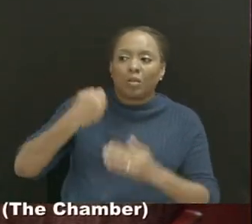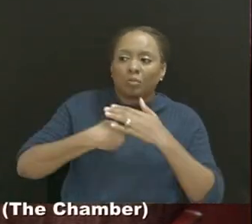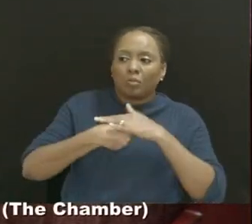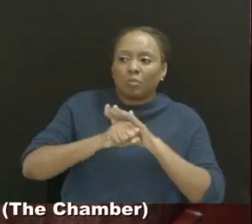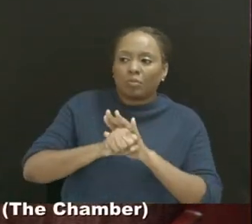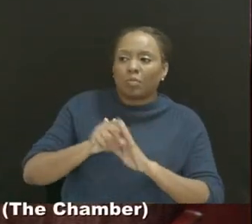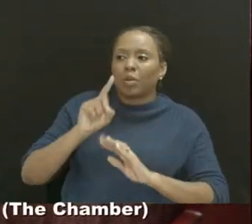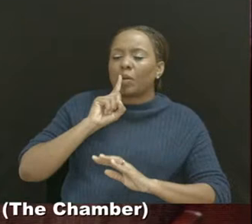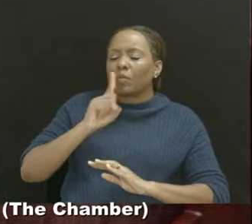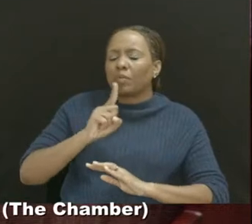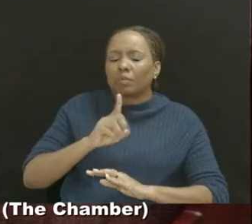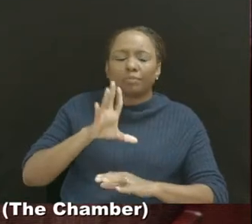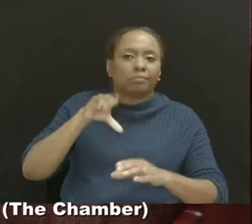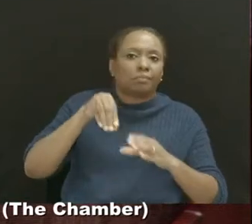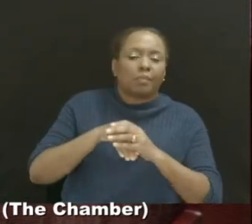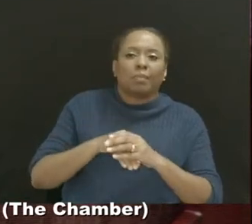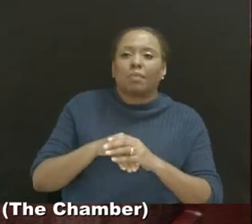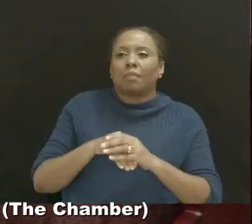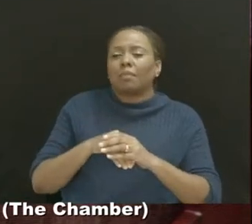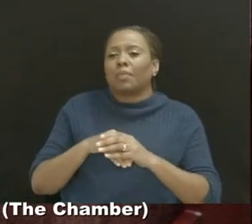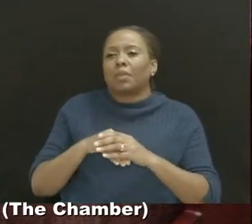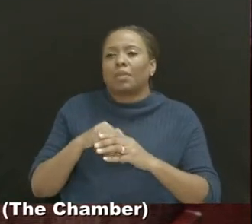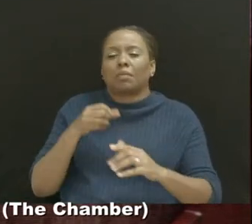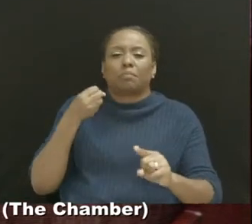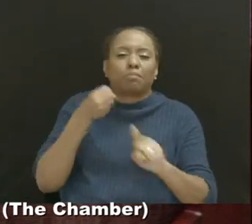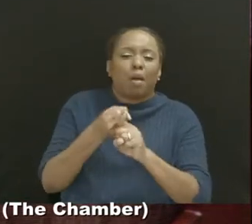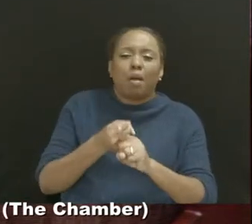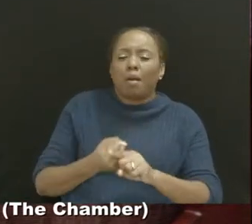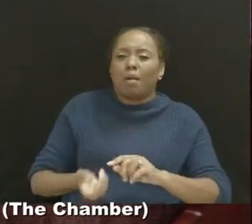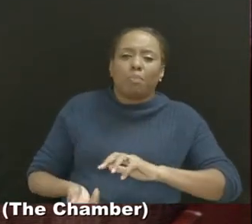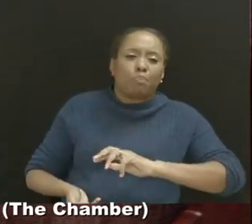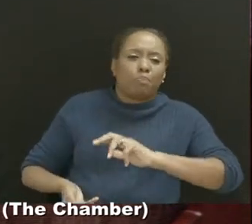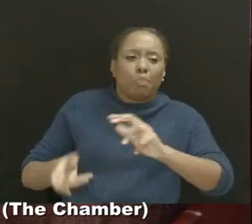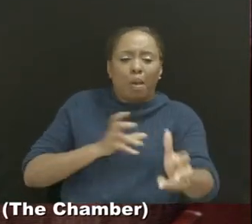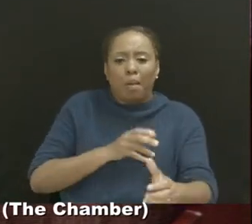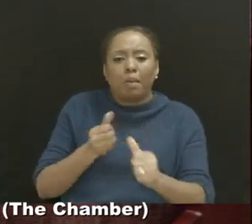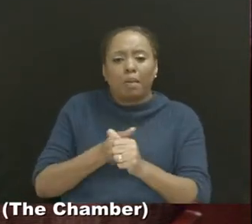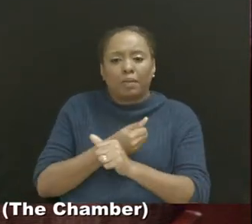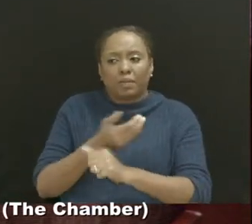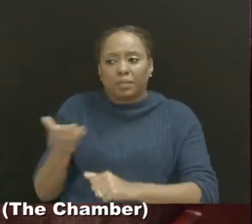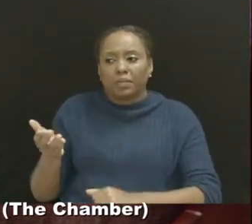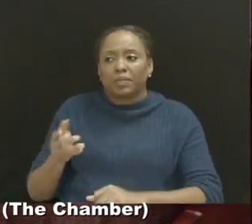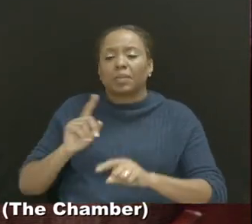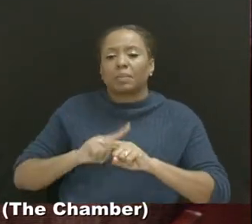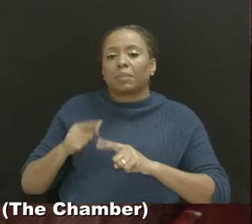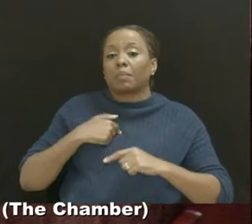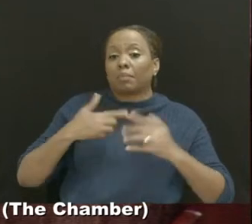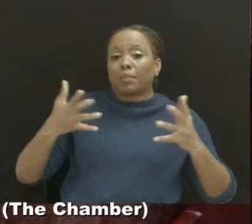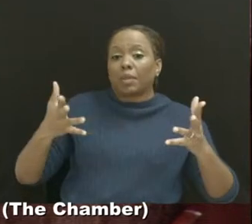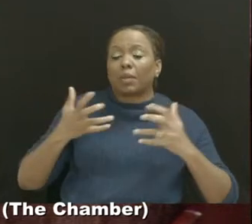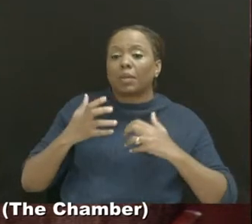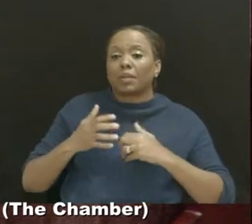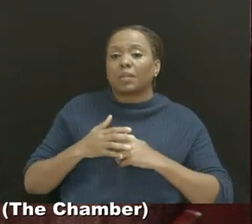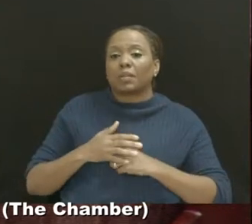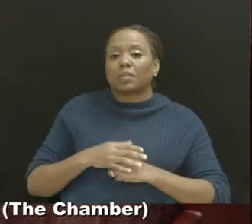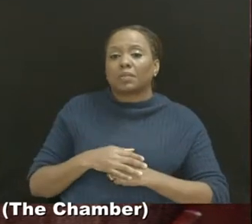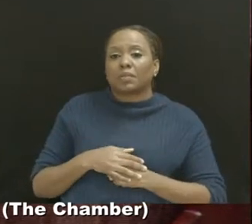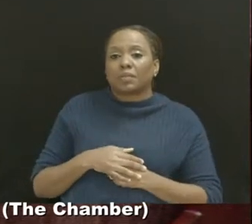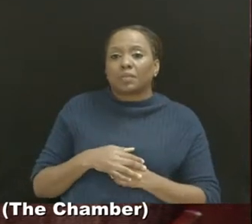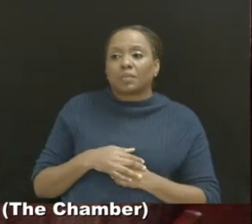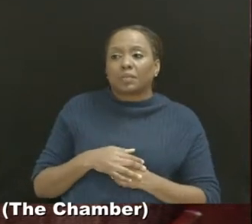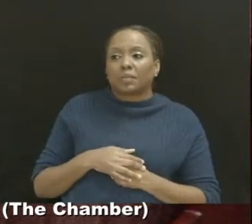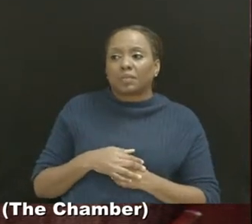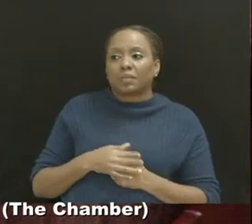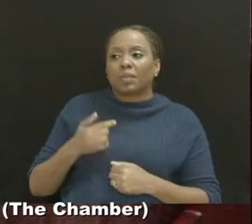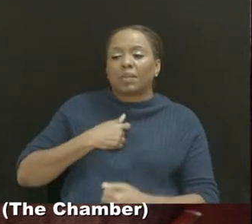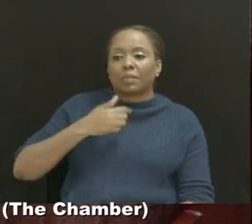tremendous role in setback of a lot of what has taken place, but I want to indicate how